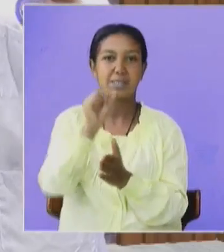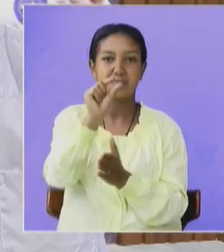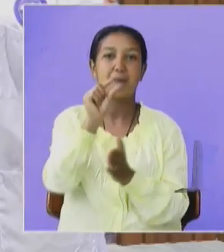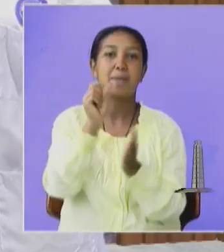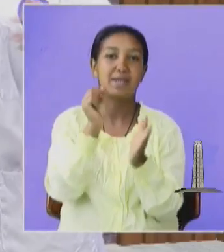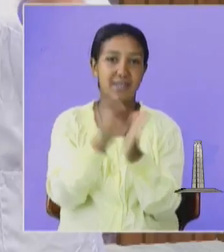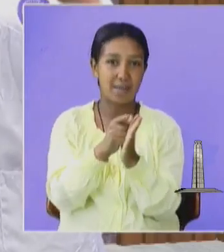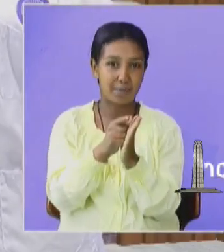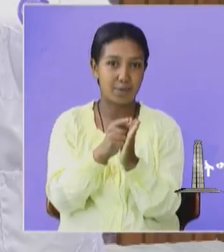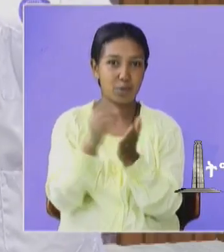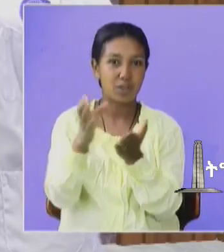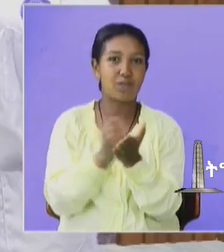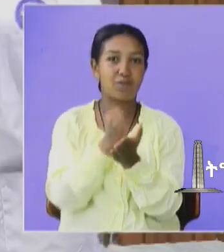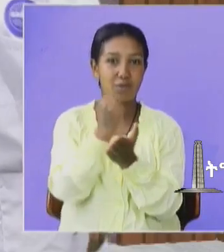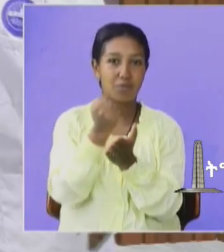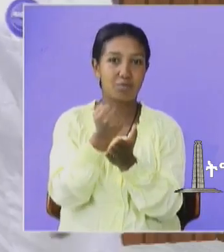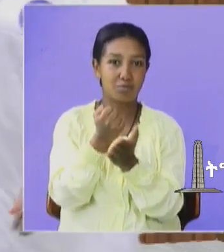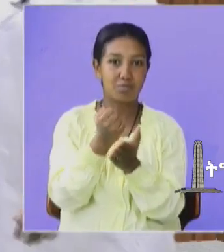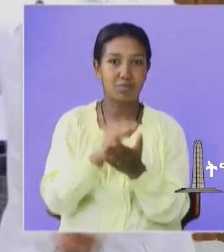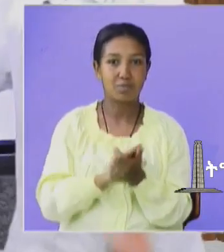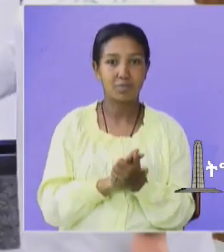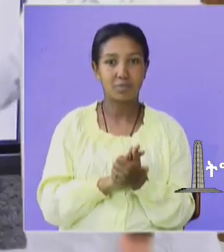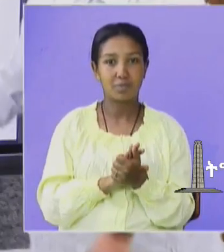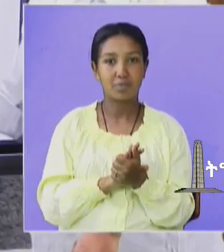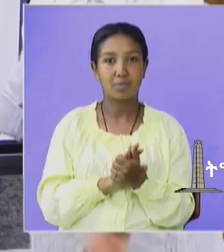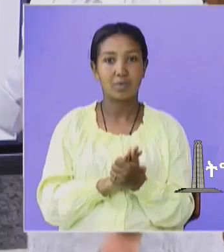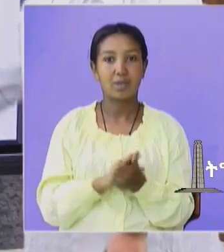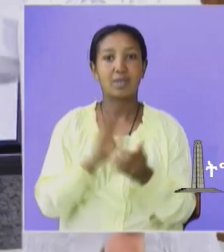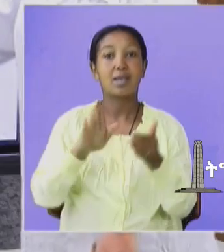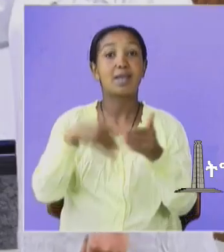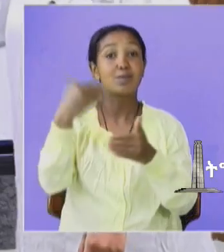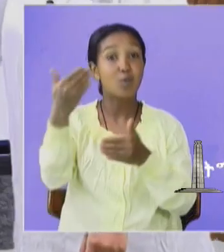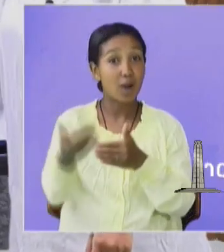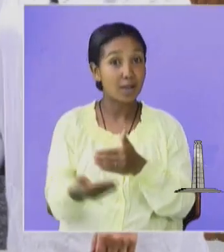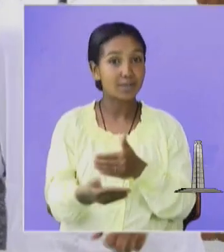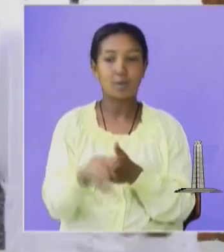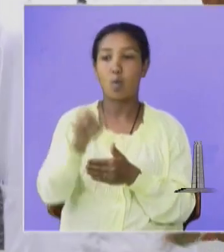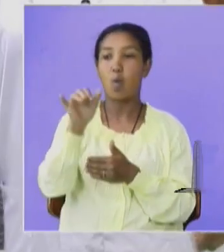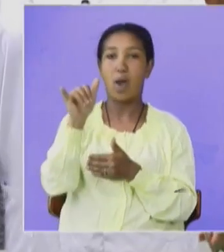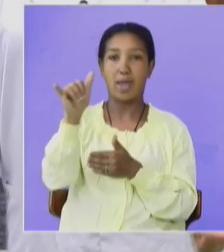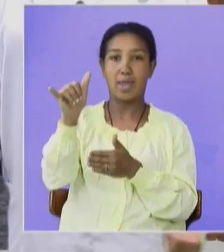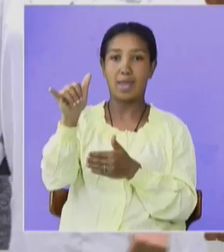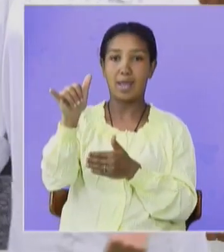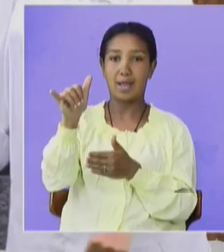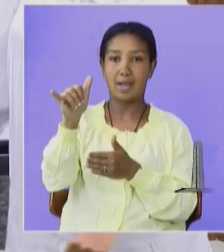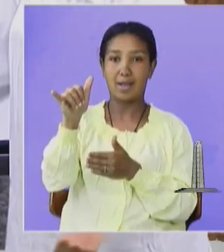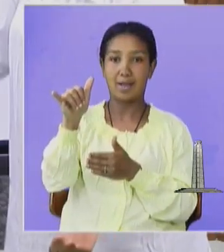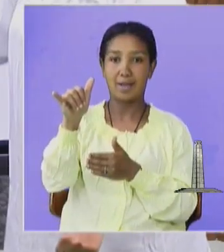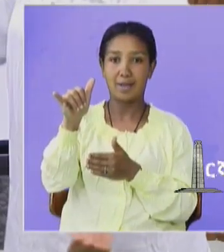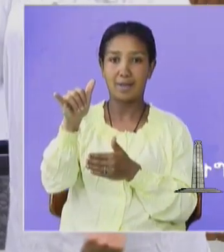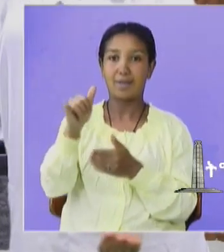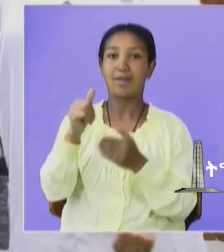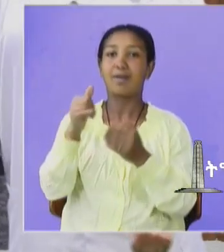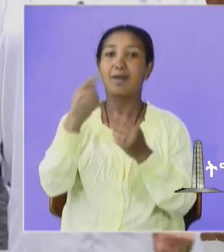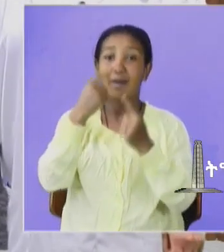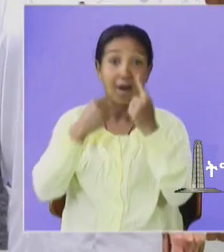that we just take from some of it. The next one is why. Here is the students.